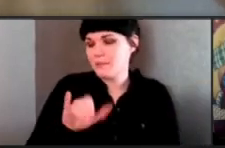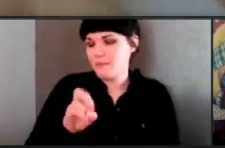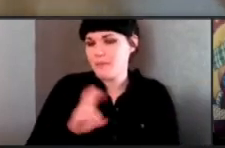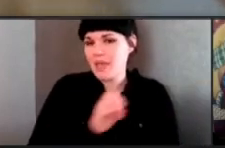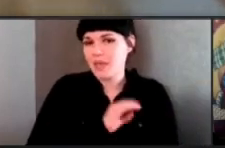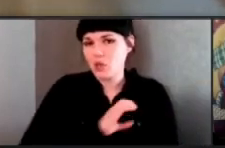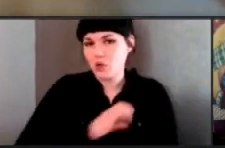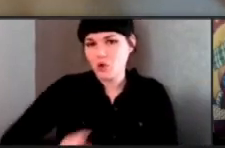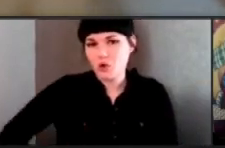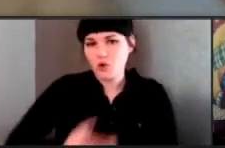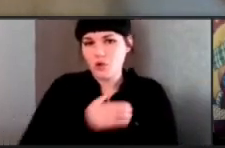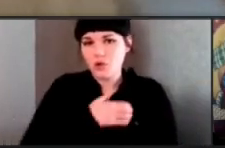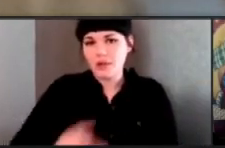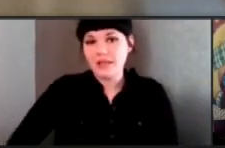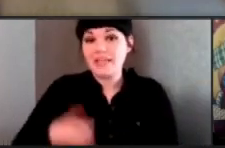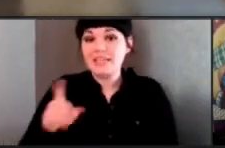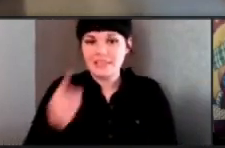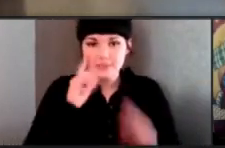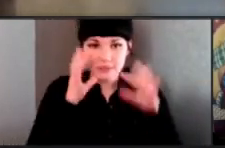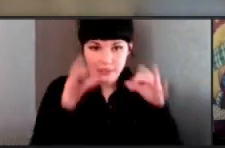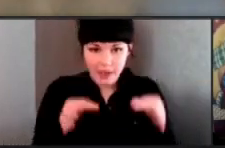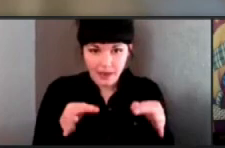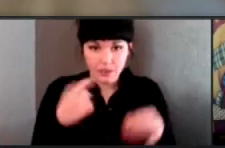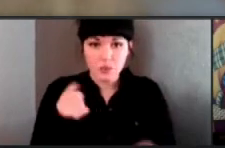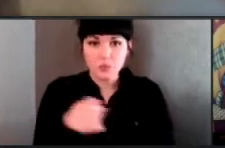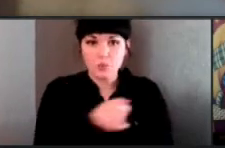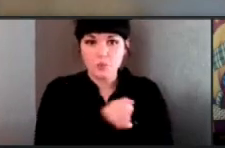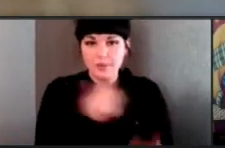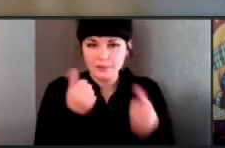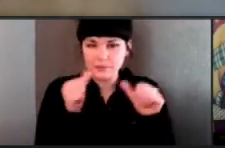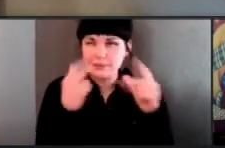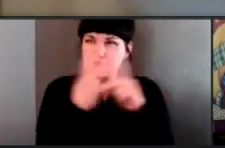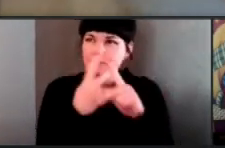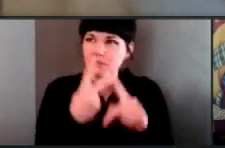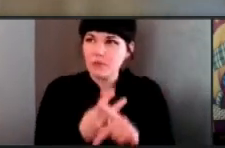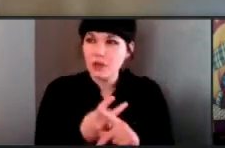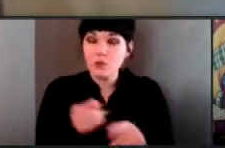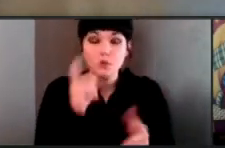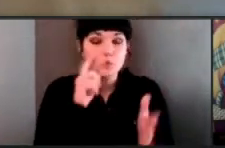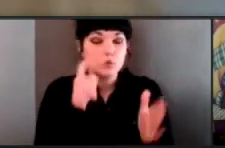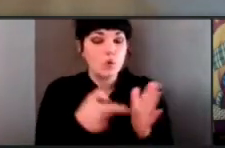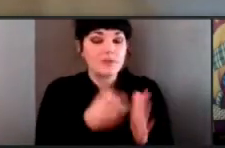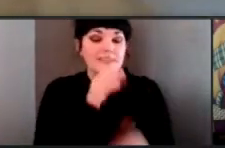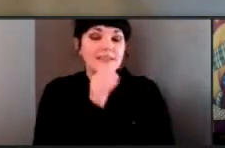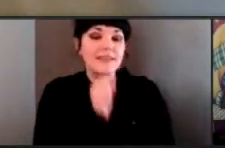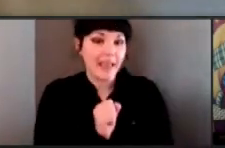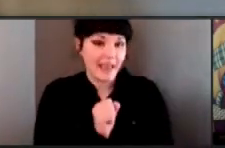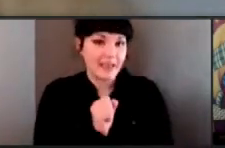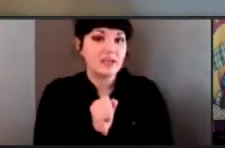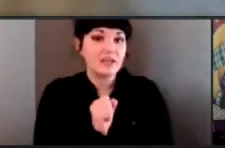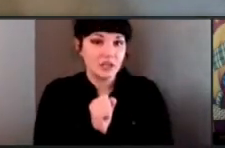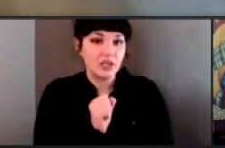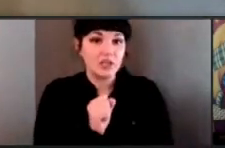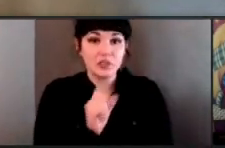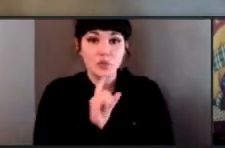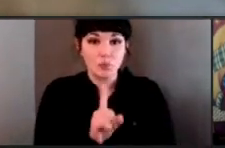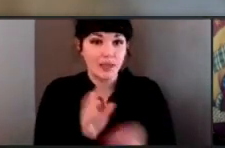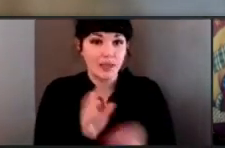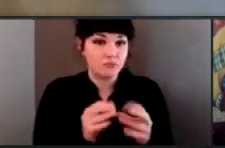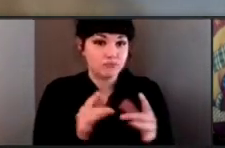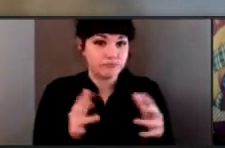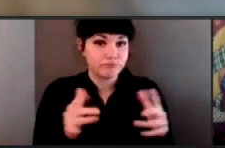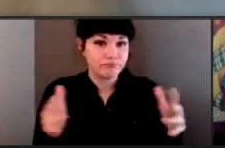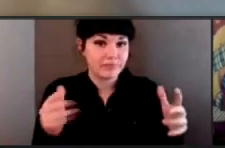we need to target next. And you see that we are dropping our age, you know, pretty quickly in comparison to the rest of the state. We're really trying to get